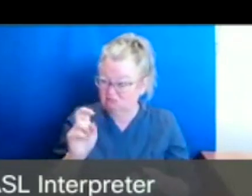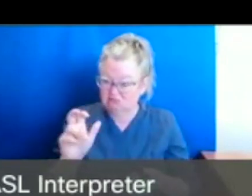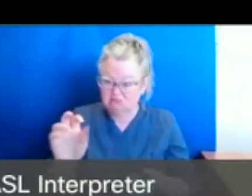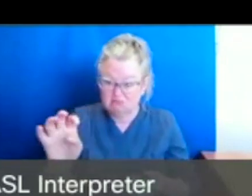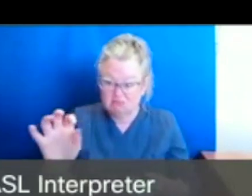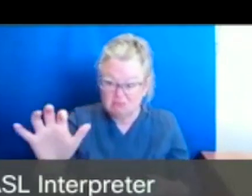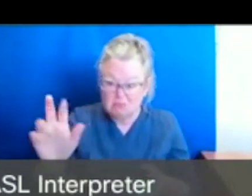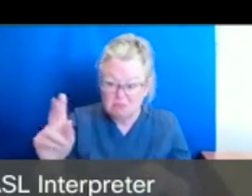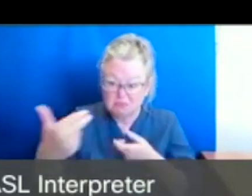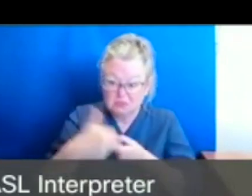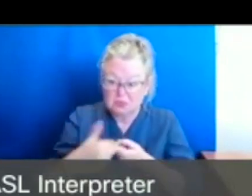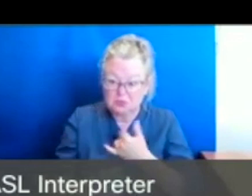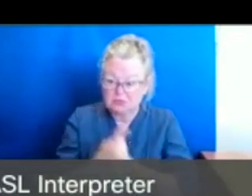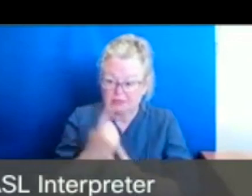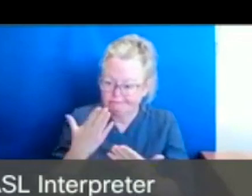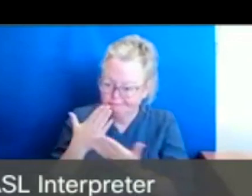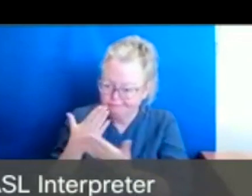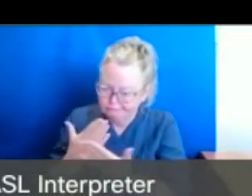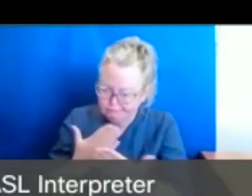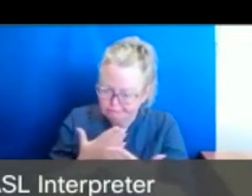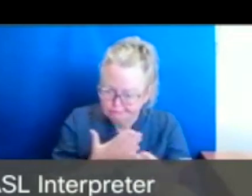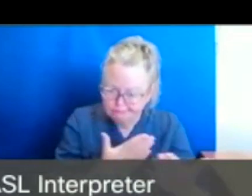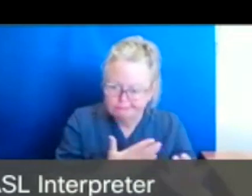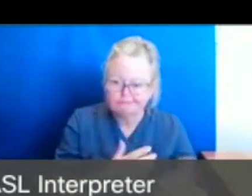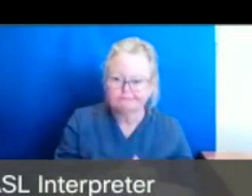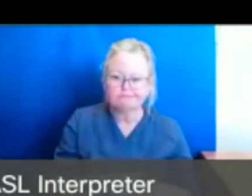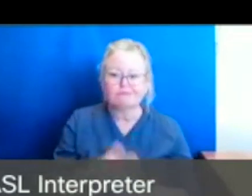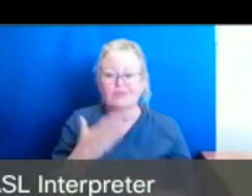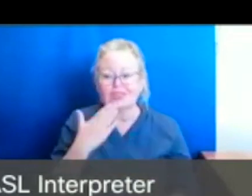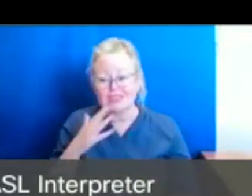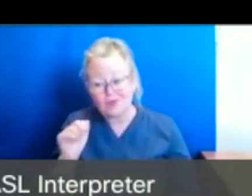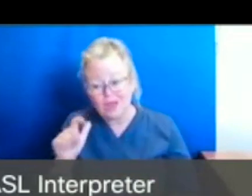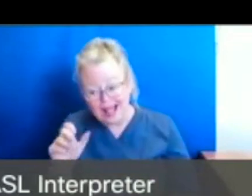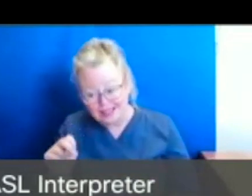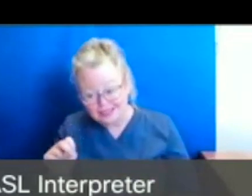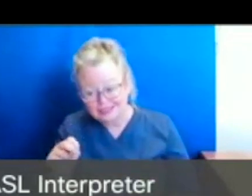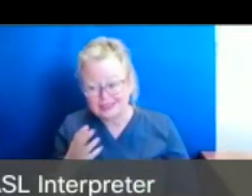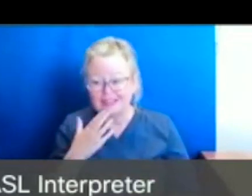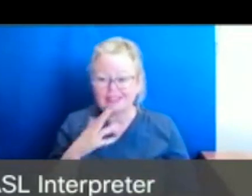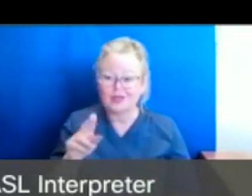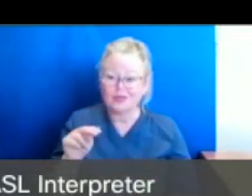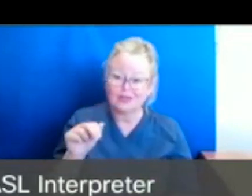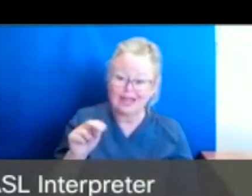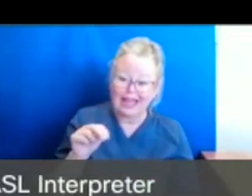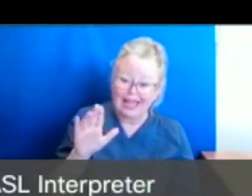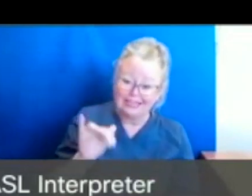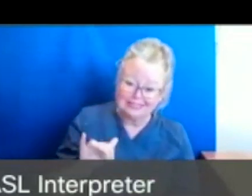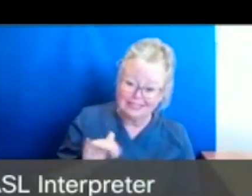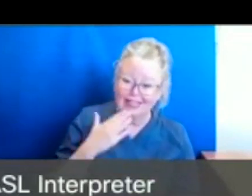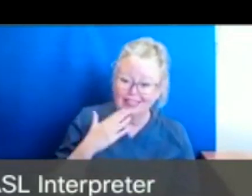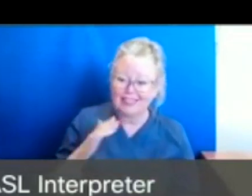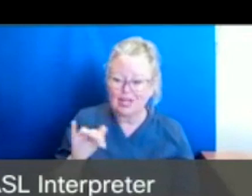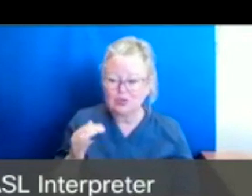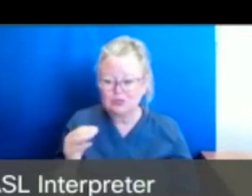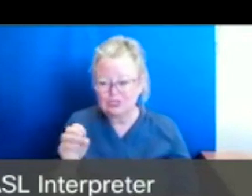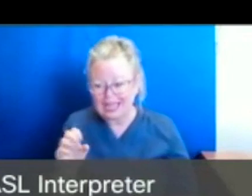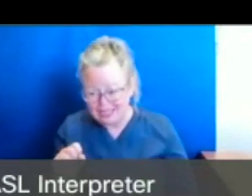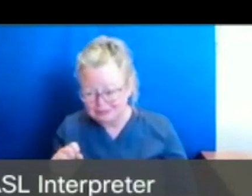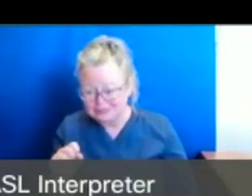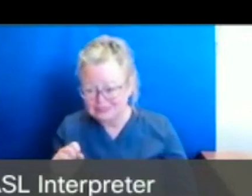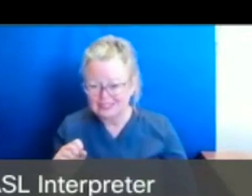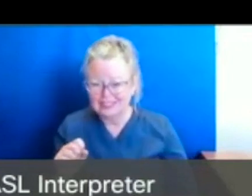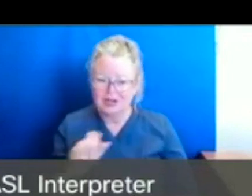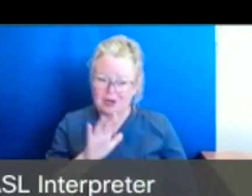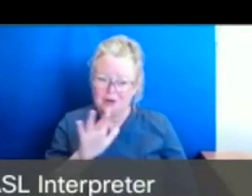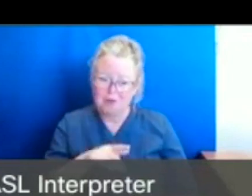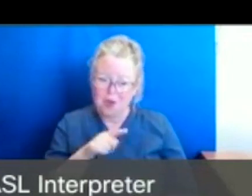also Alan and James and Nancy, and no small amount of thanks also to being at the hot seat